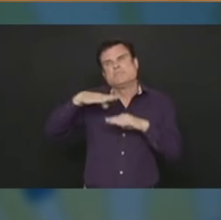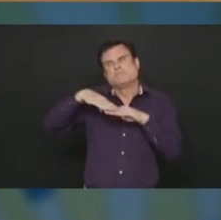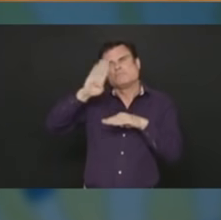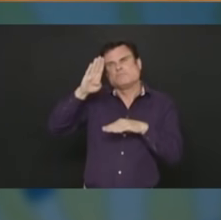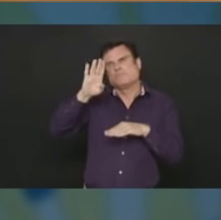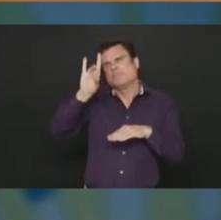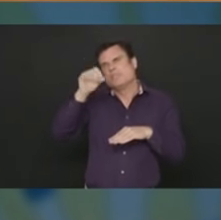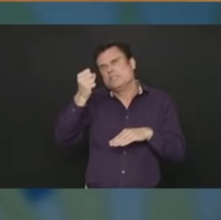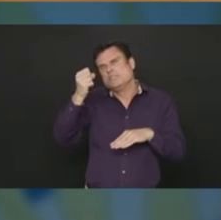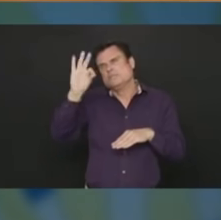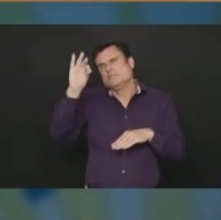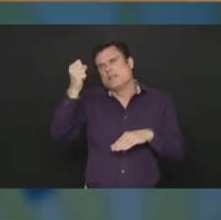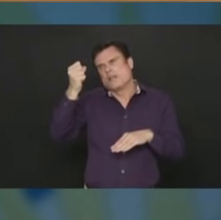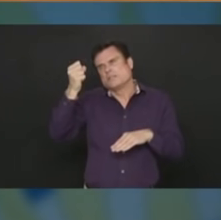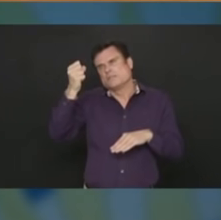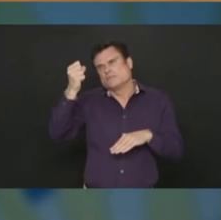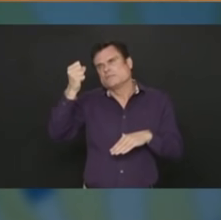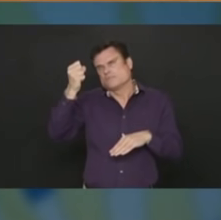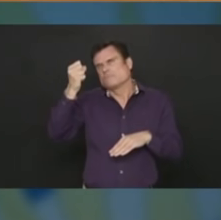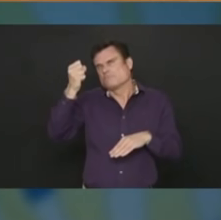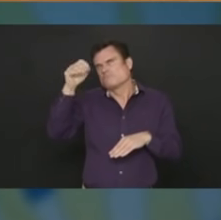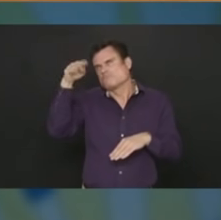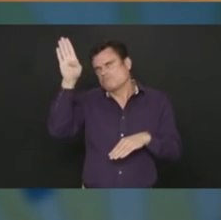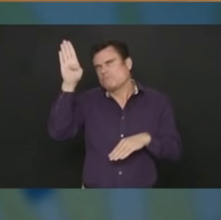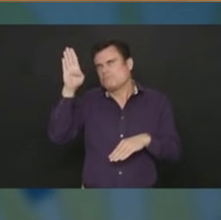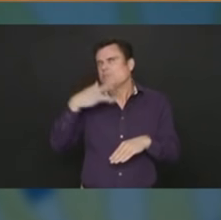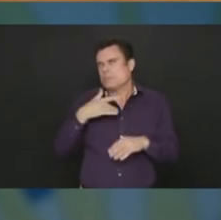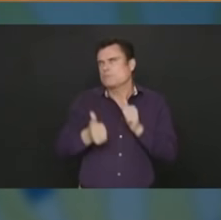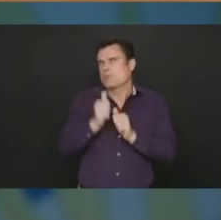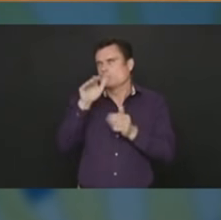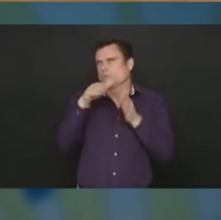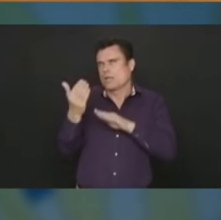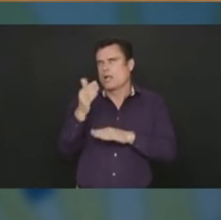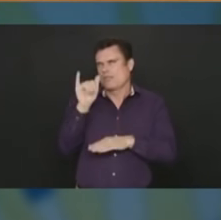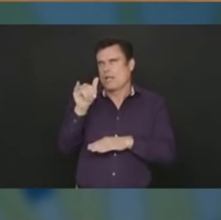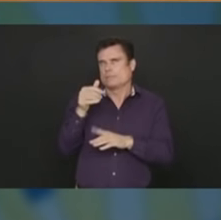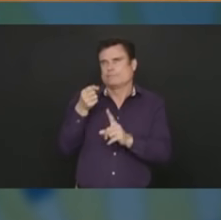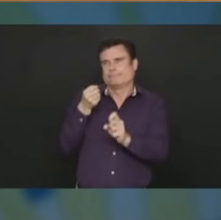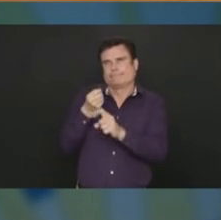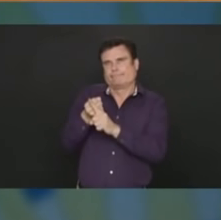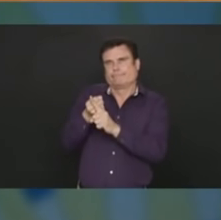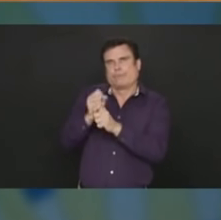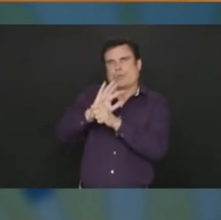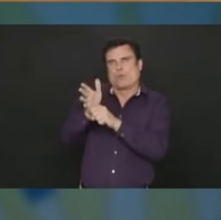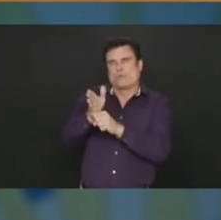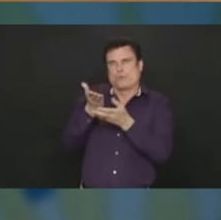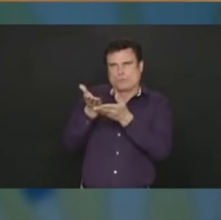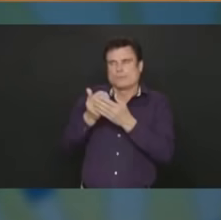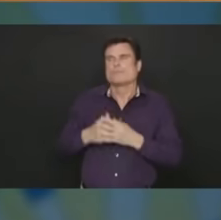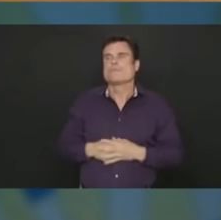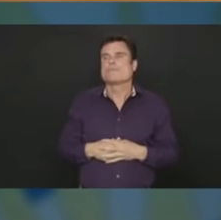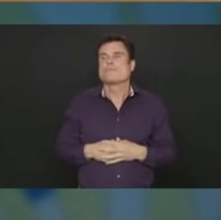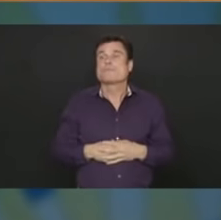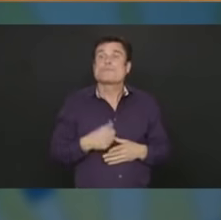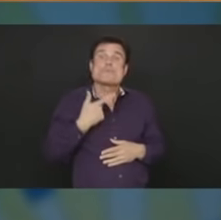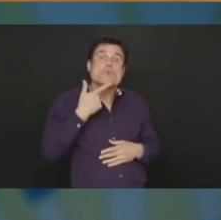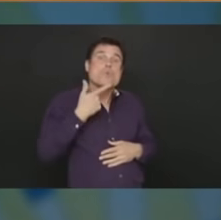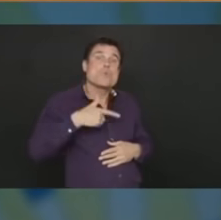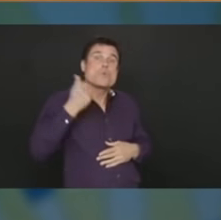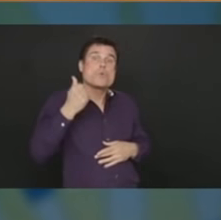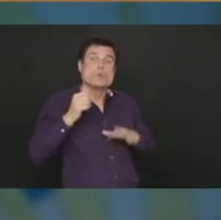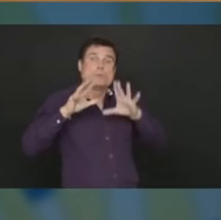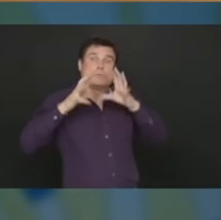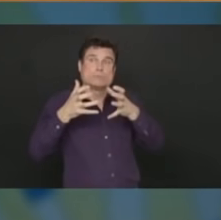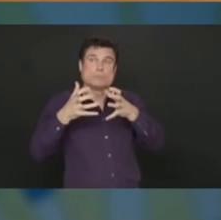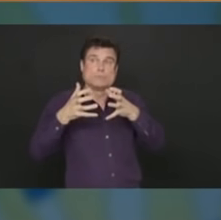half of men over age 90 have died, whereas it's less than 20% of women. So this is a